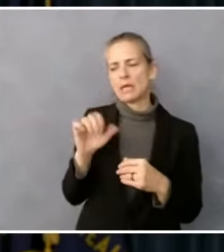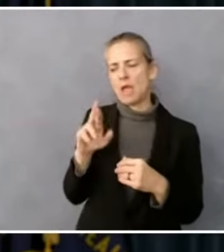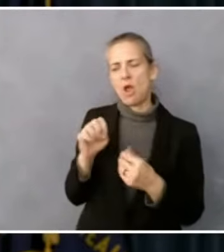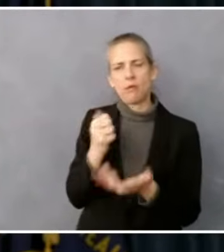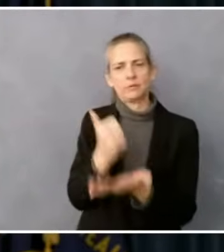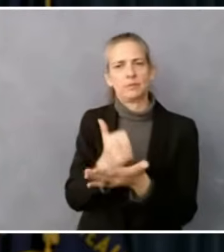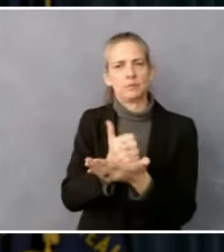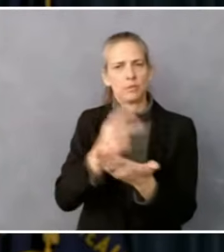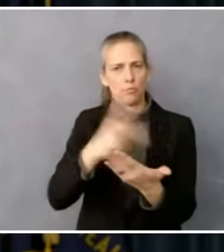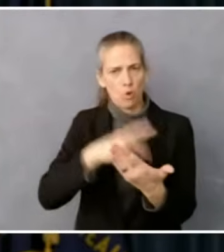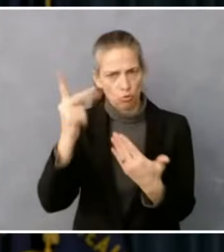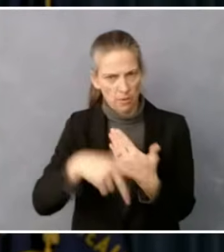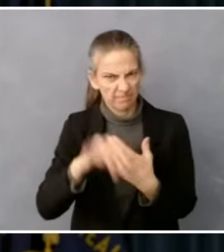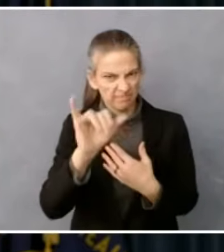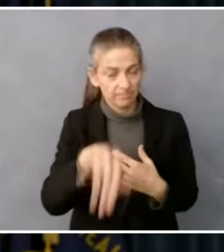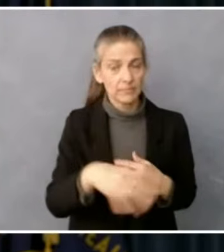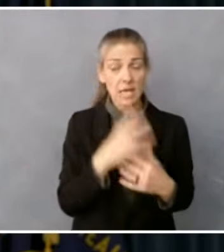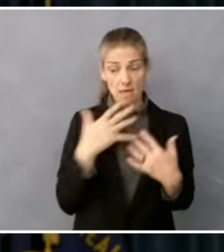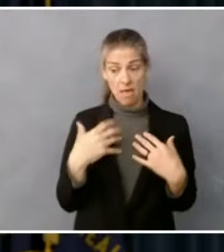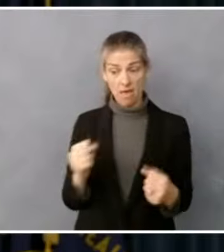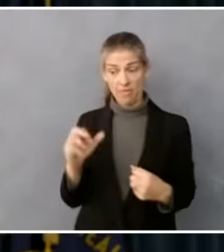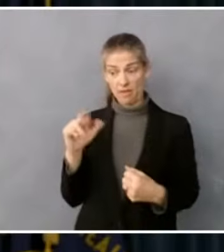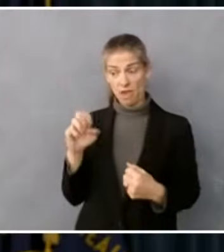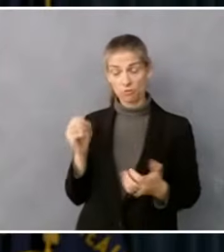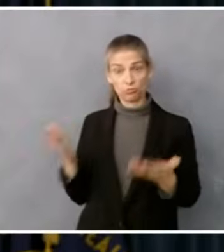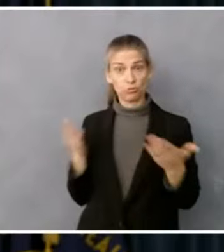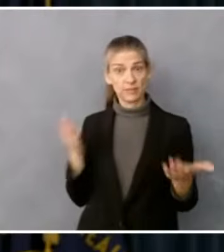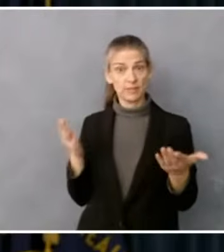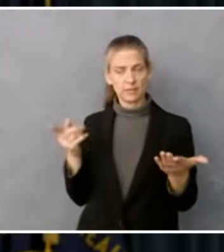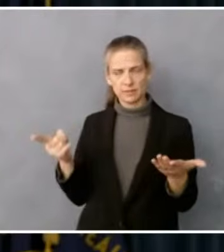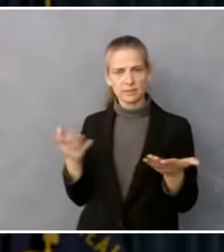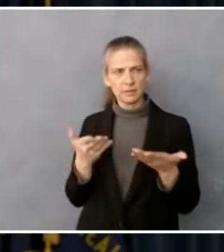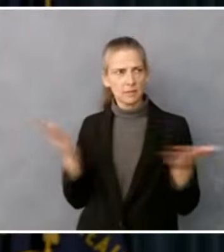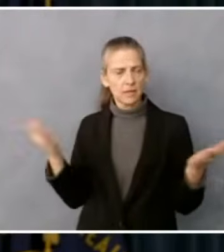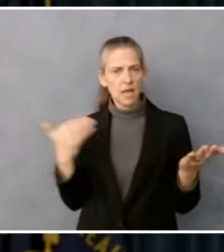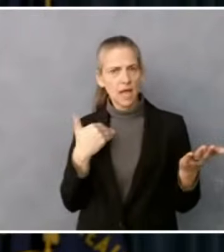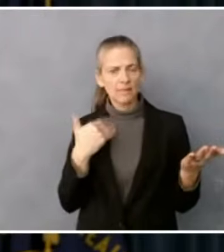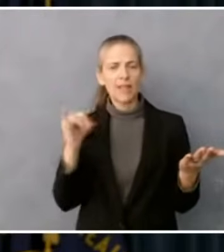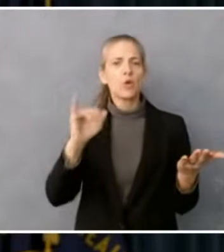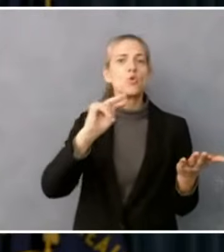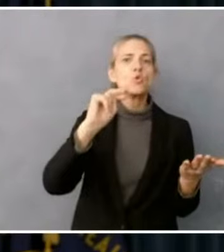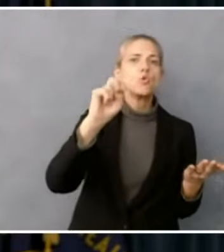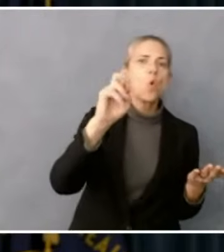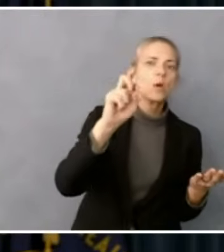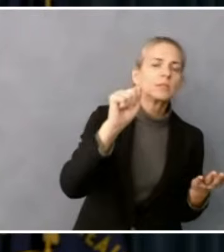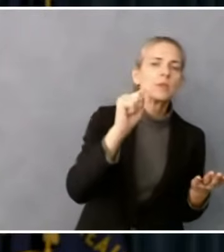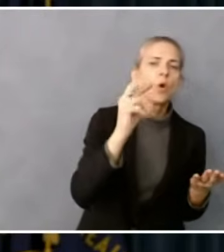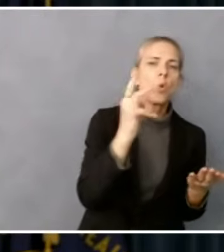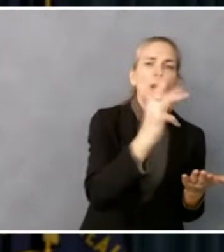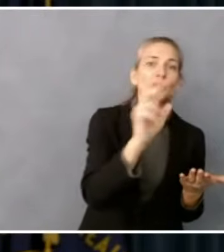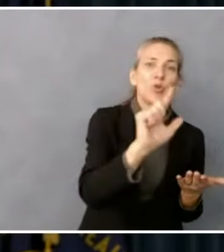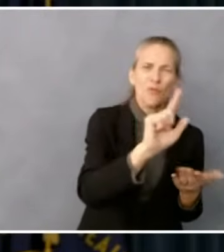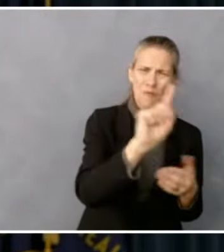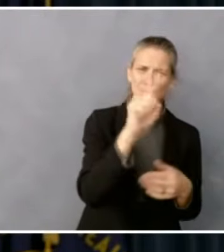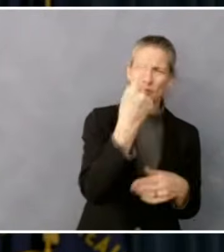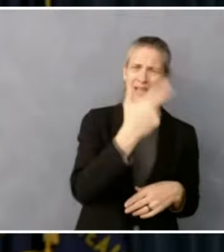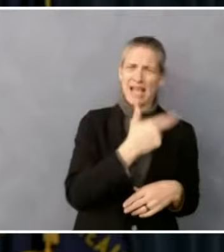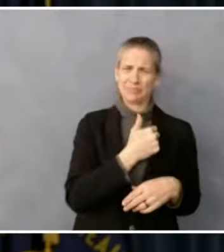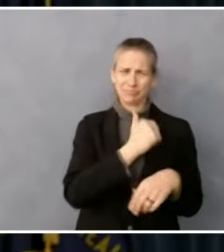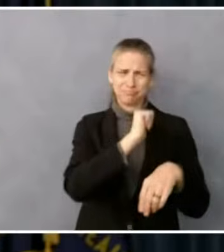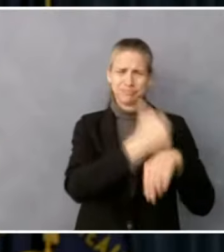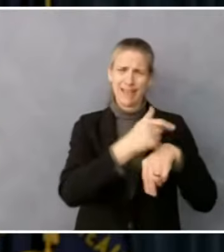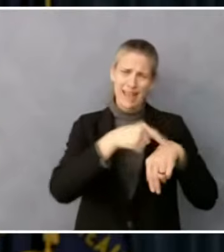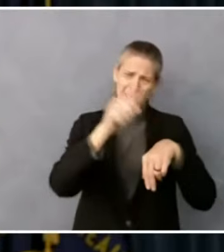We're seeing healthcare services expand across the state, like the opening of Norton West Louisville, the first hospital in West Louisville in